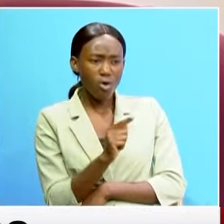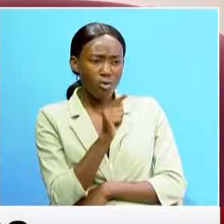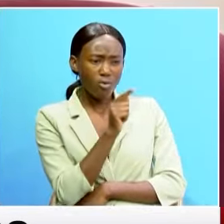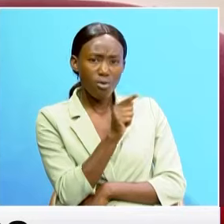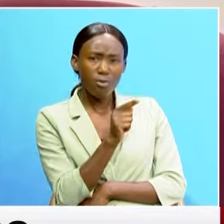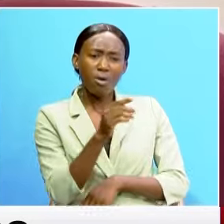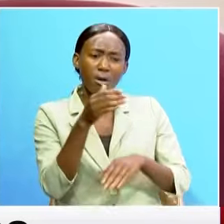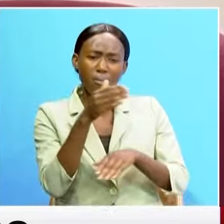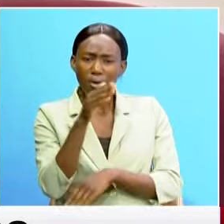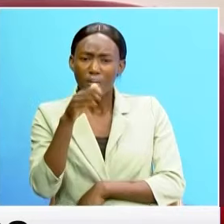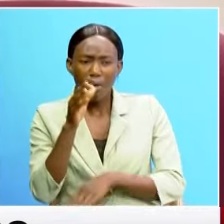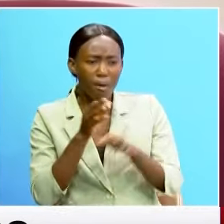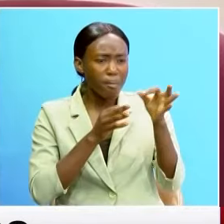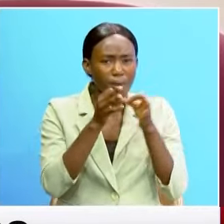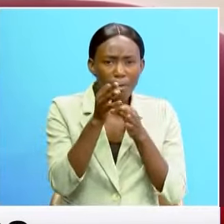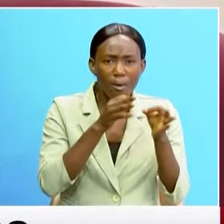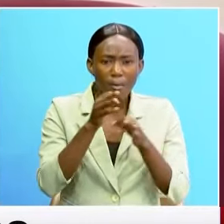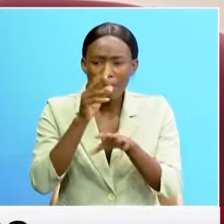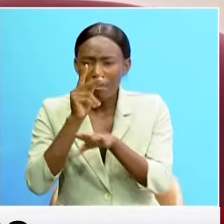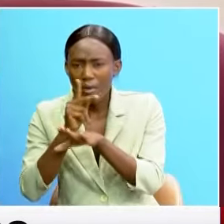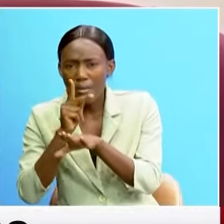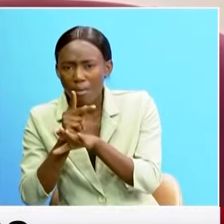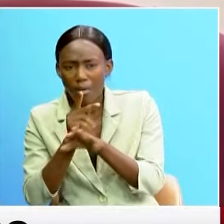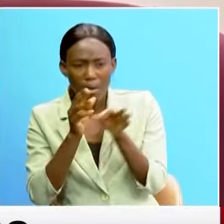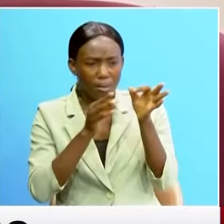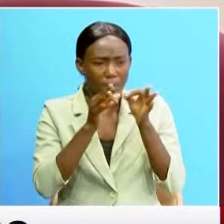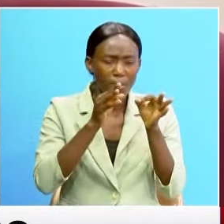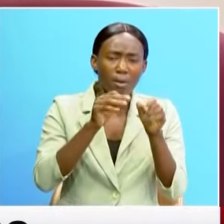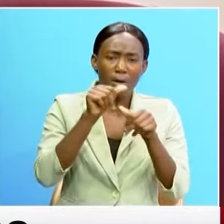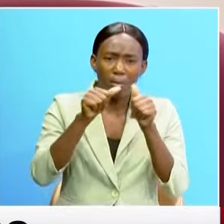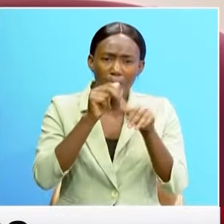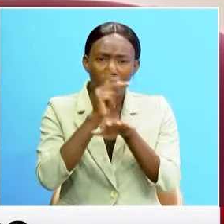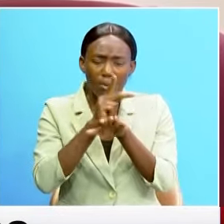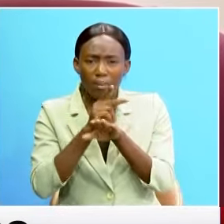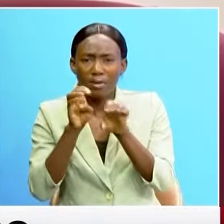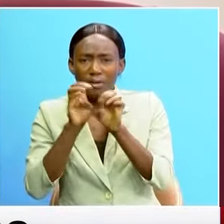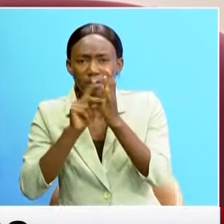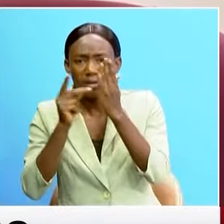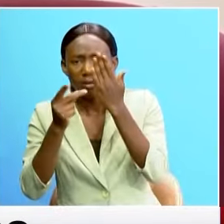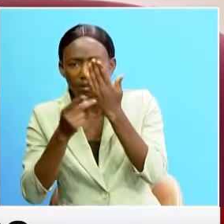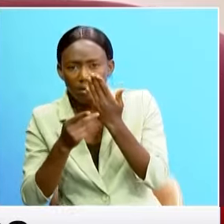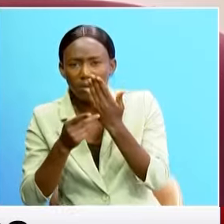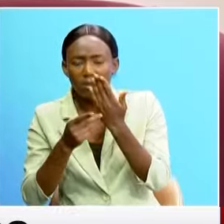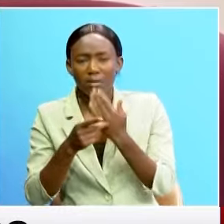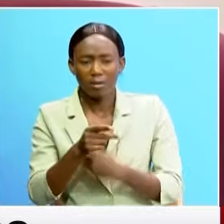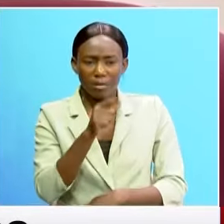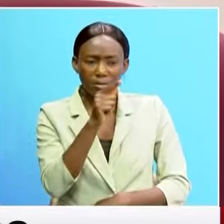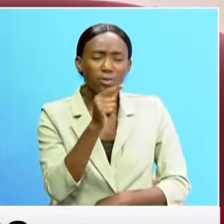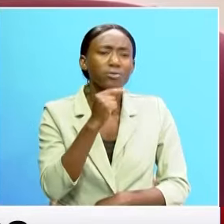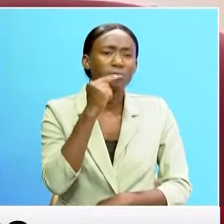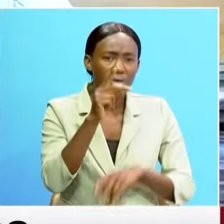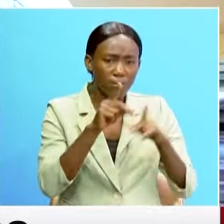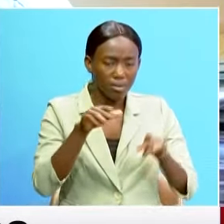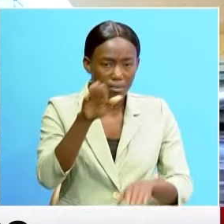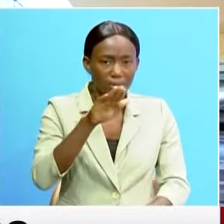government is putting in place to mitigate the disaster and situation in the